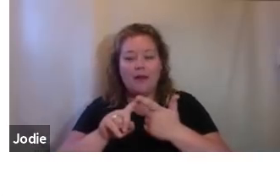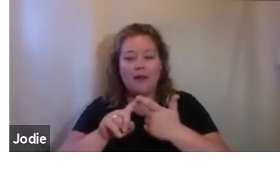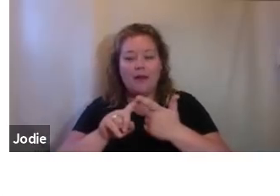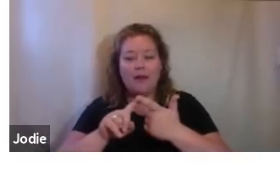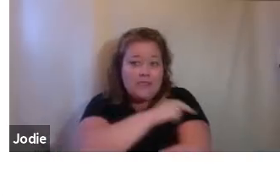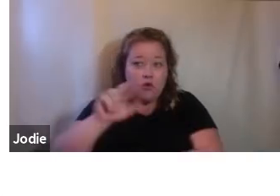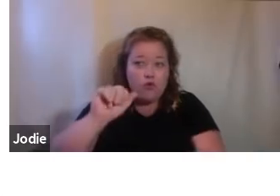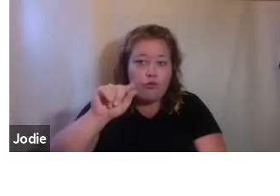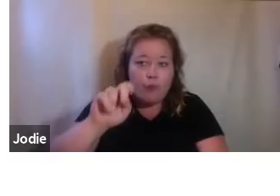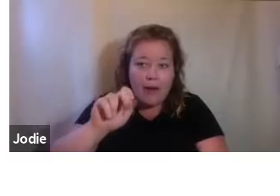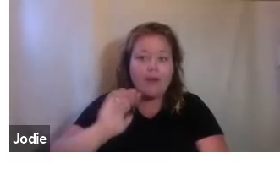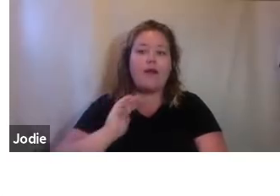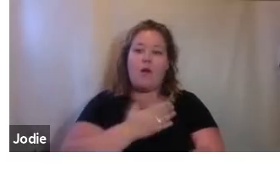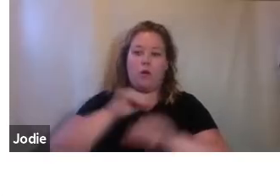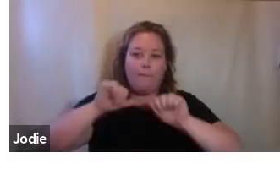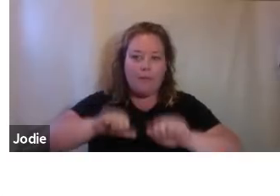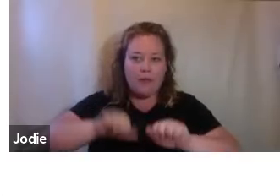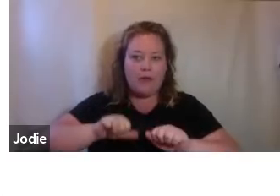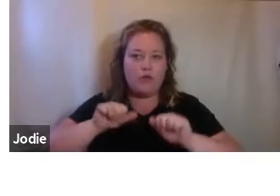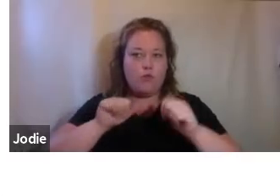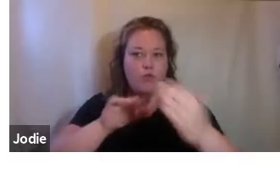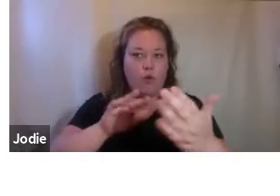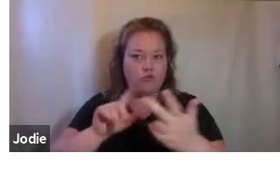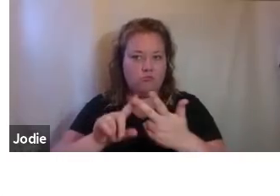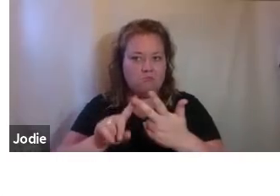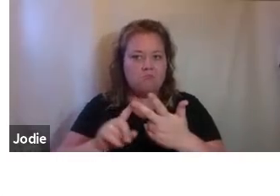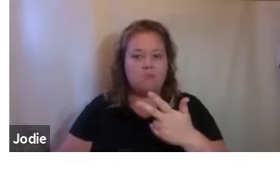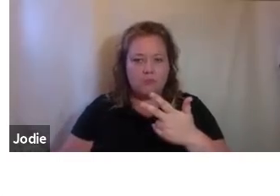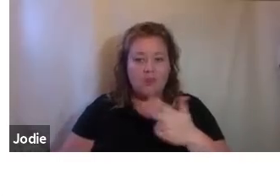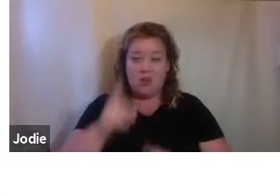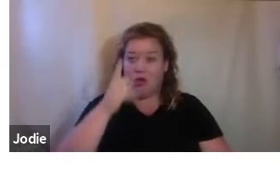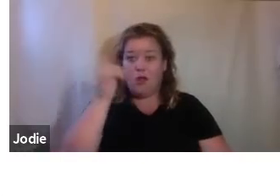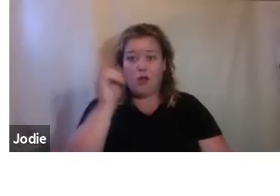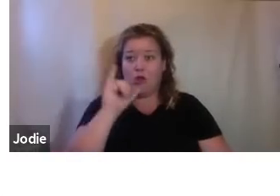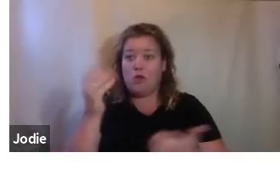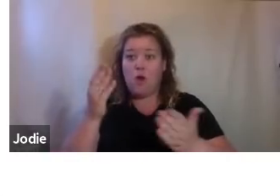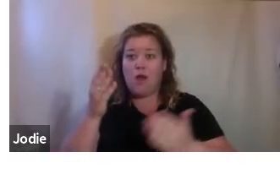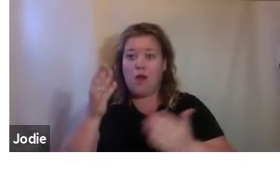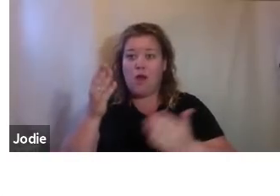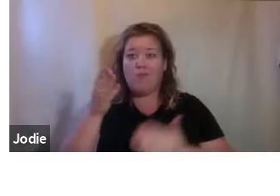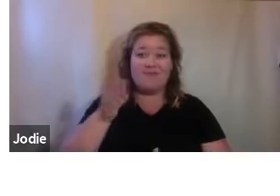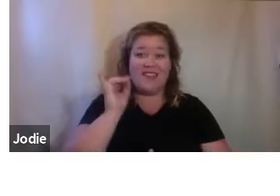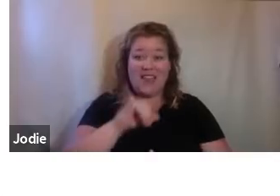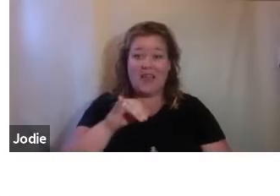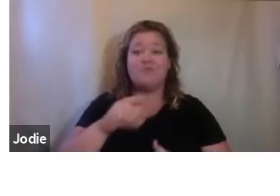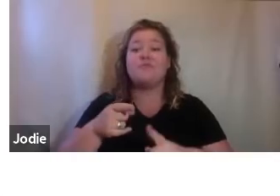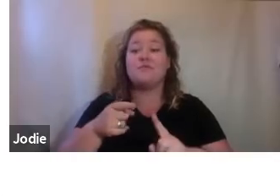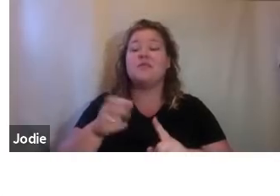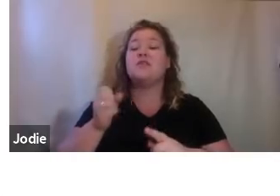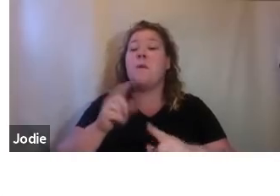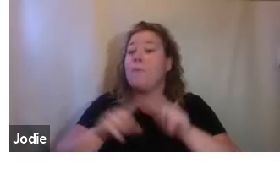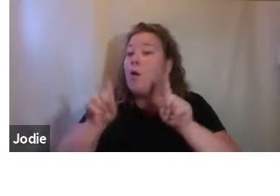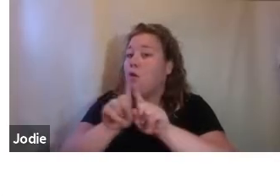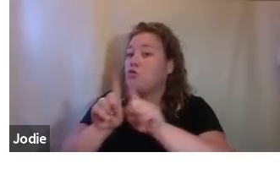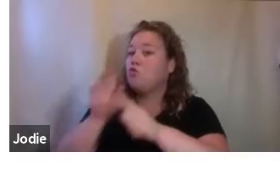healthcare systems. This is exactly what the web resource will look like, but it will be interactive. So if you were to hover